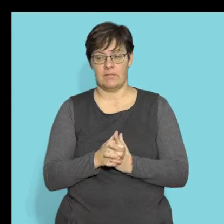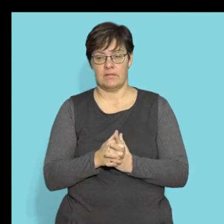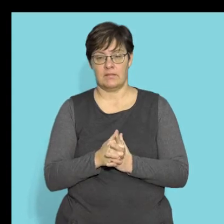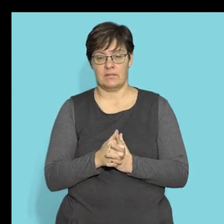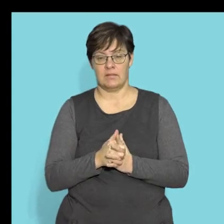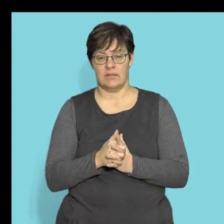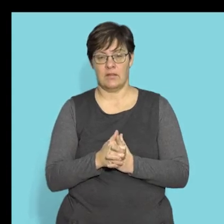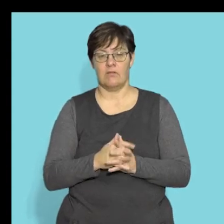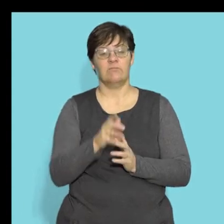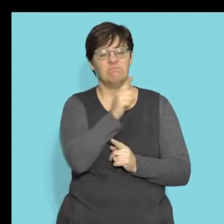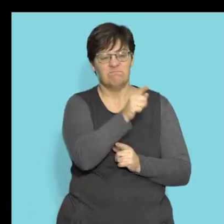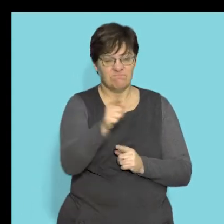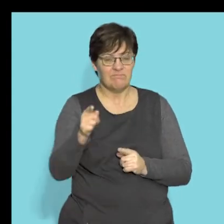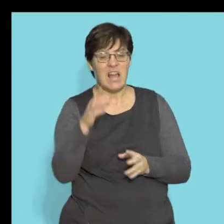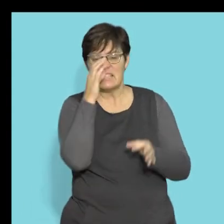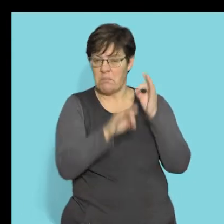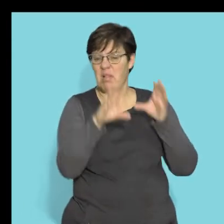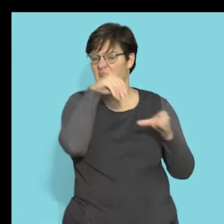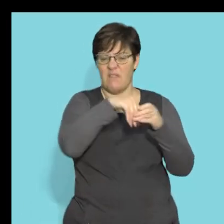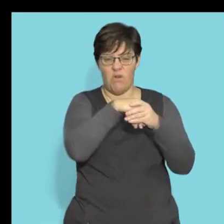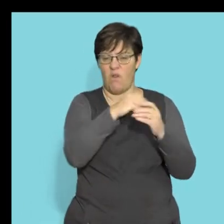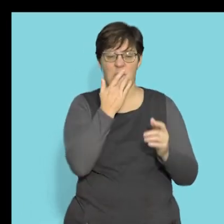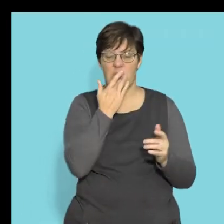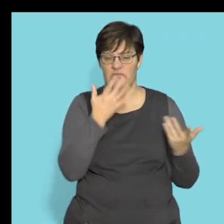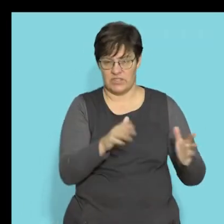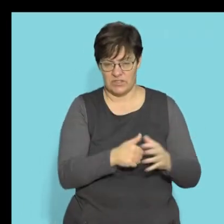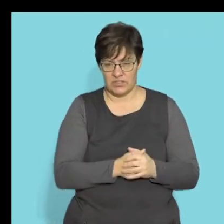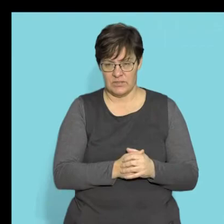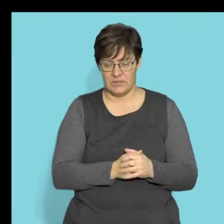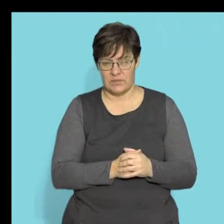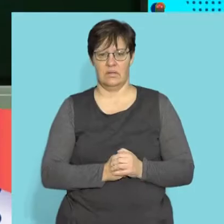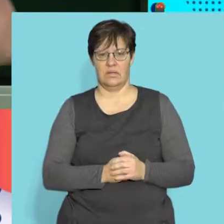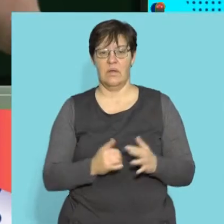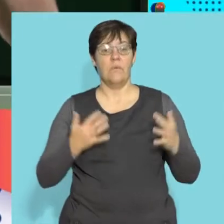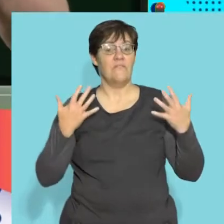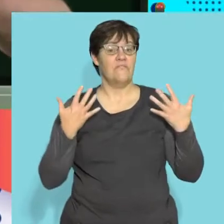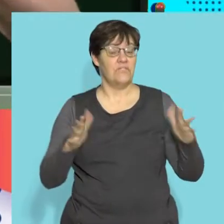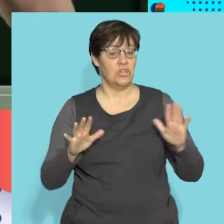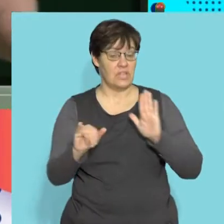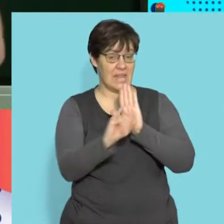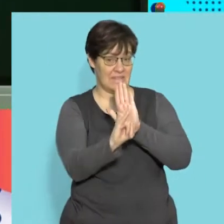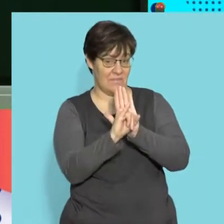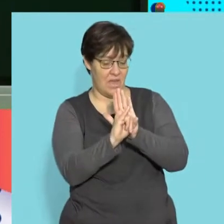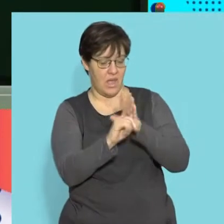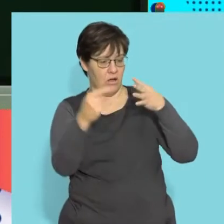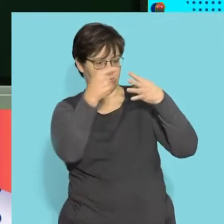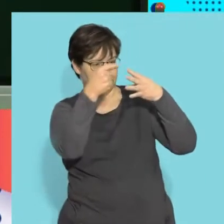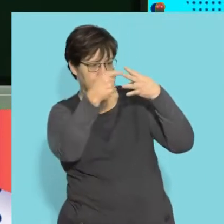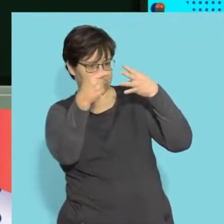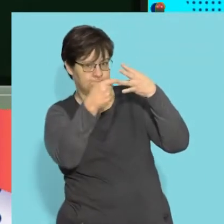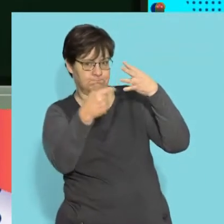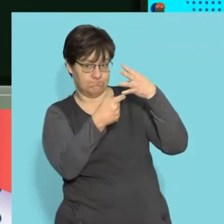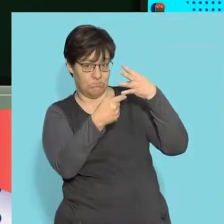Okay, and those are the simple parts of the battery. Now that we've identified the